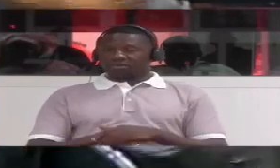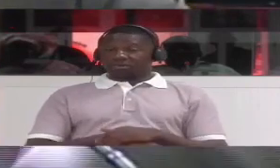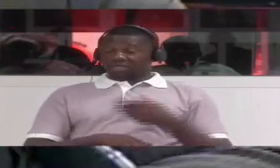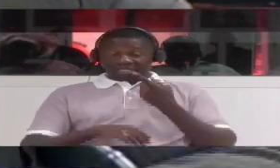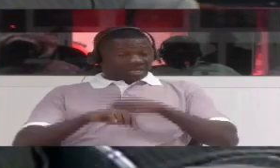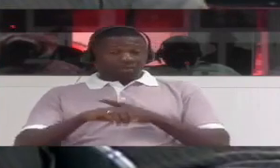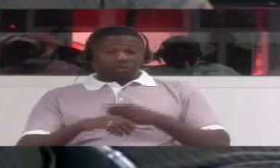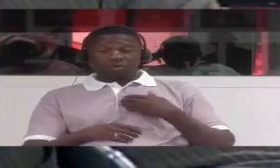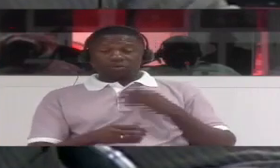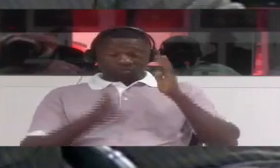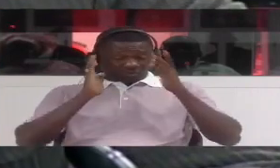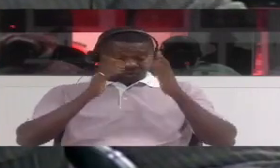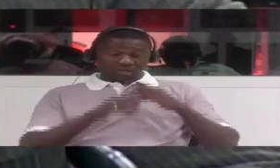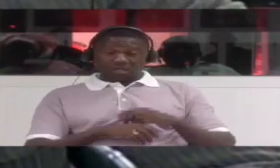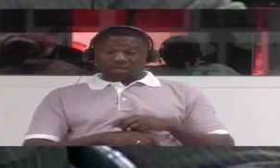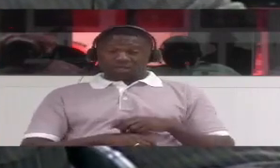he was going.